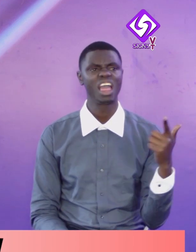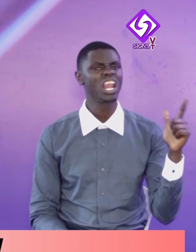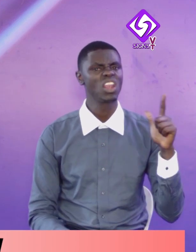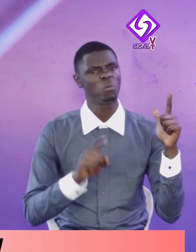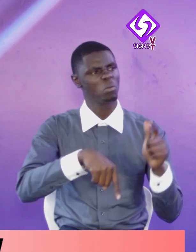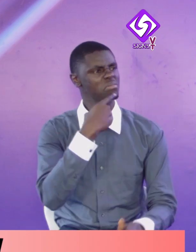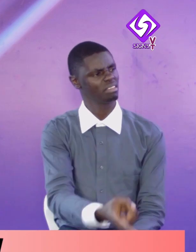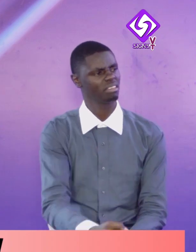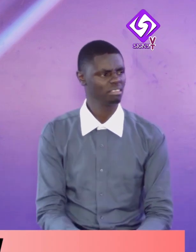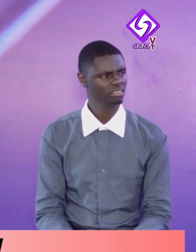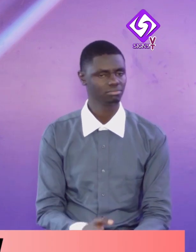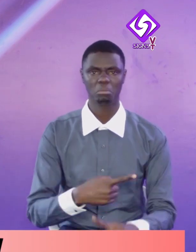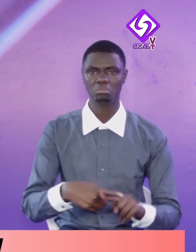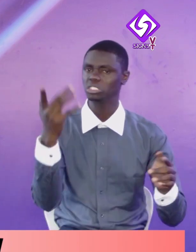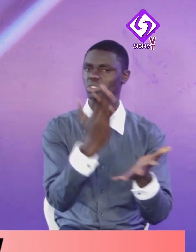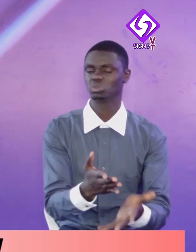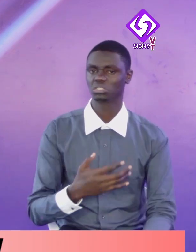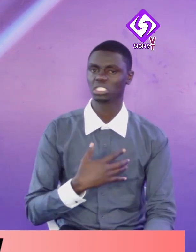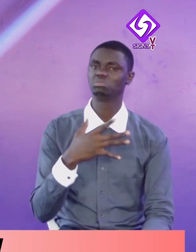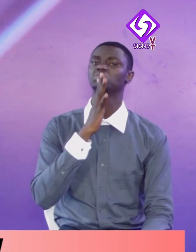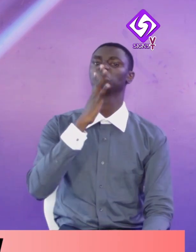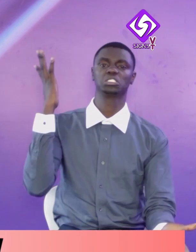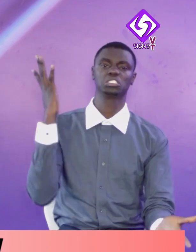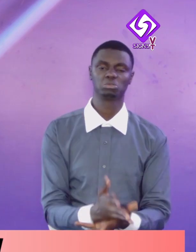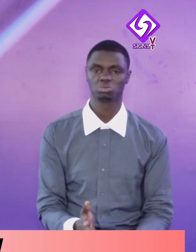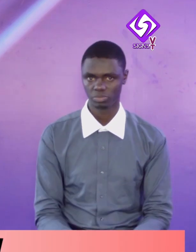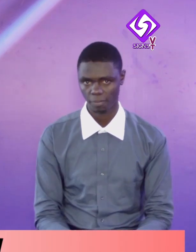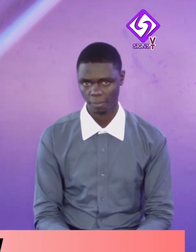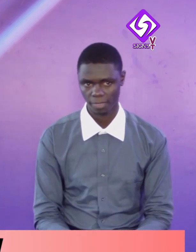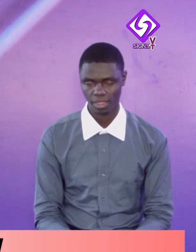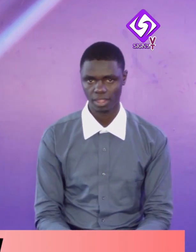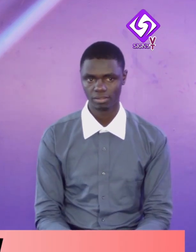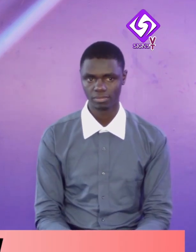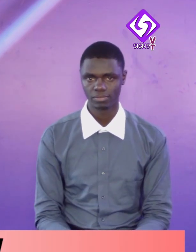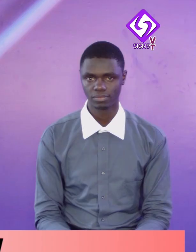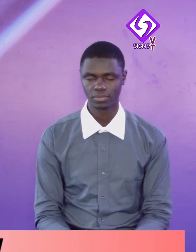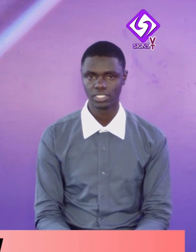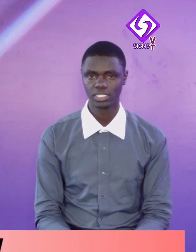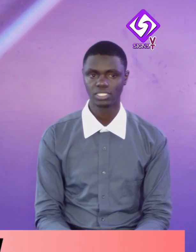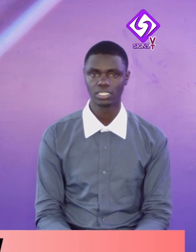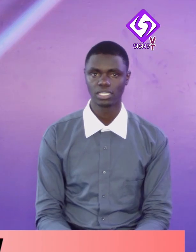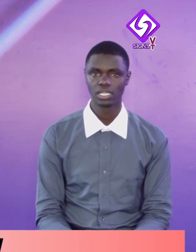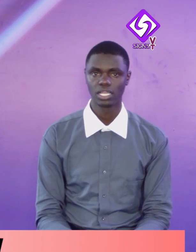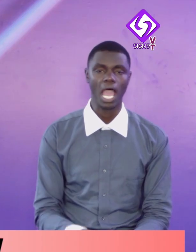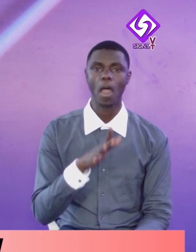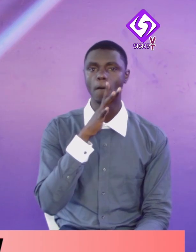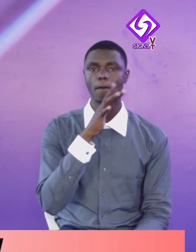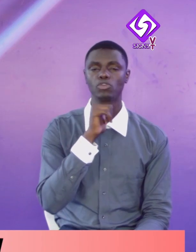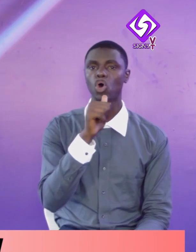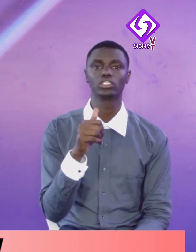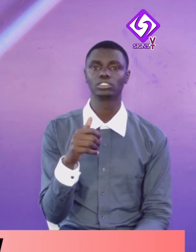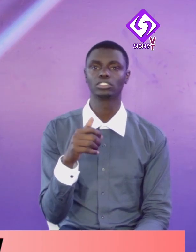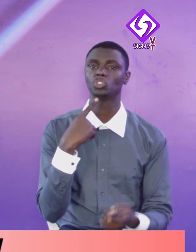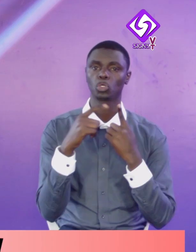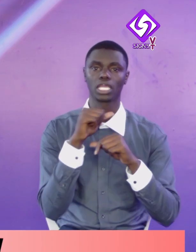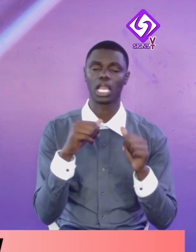Liverpool? But it is the truth. Okay. I'm speaking the factual Continue. side. I'm not speaking the feeling side. You know. Okay.